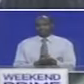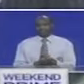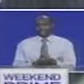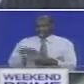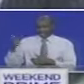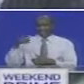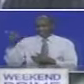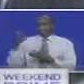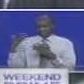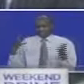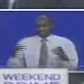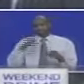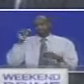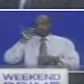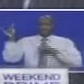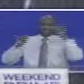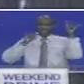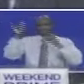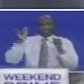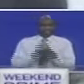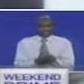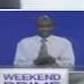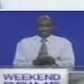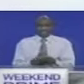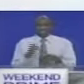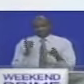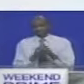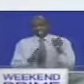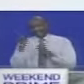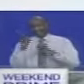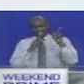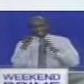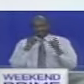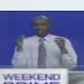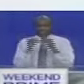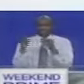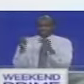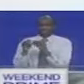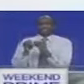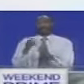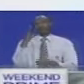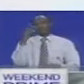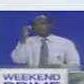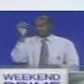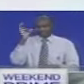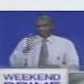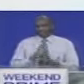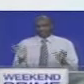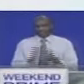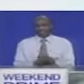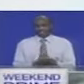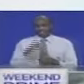mambo ingine ya kwenda ngambo, mambo ya safari na mikutano, ichukue 40%.